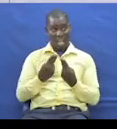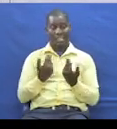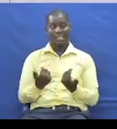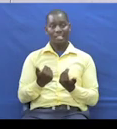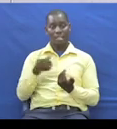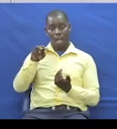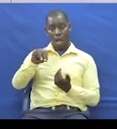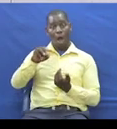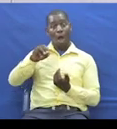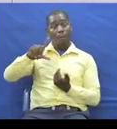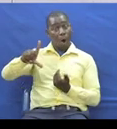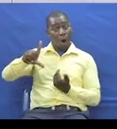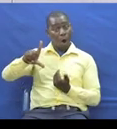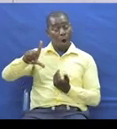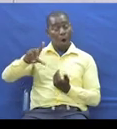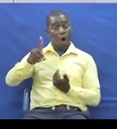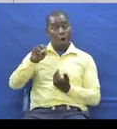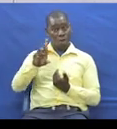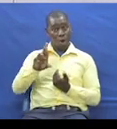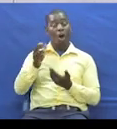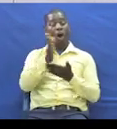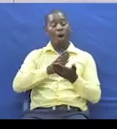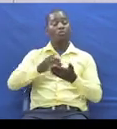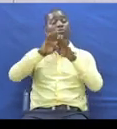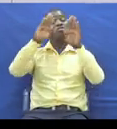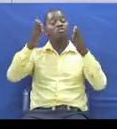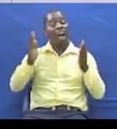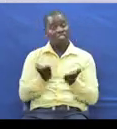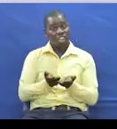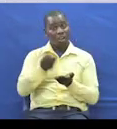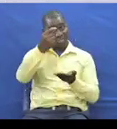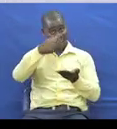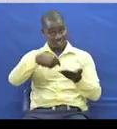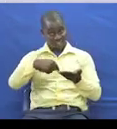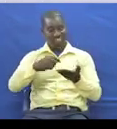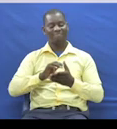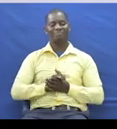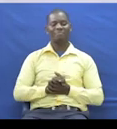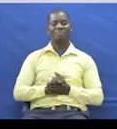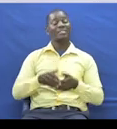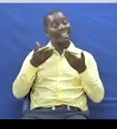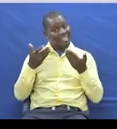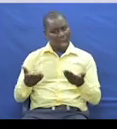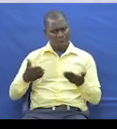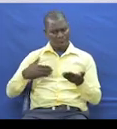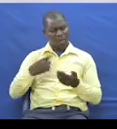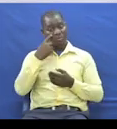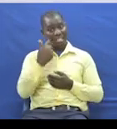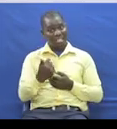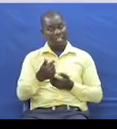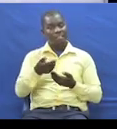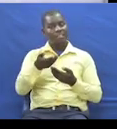mode, or the model, we call it the model of the structure of the atom. Dear students, let us now see the